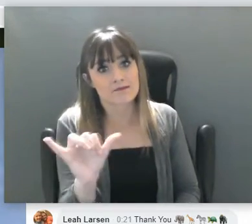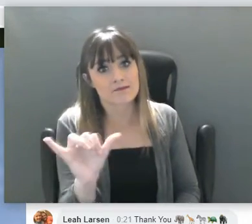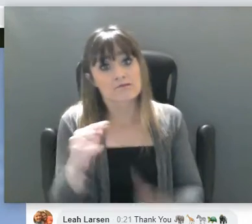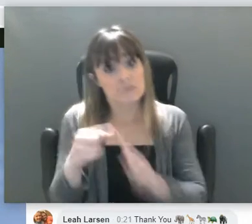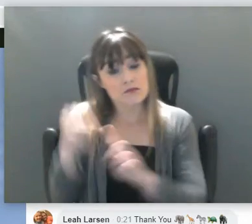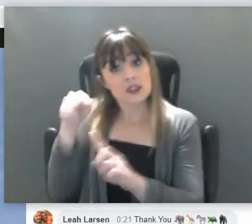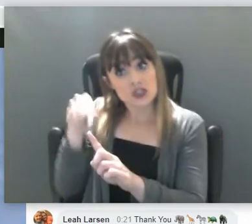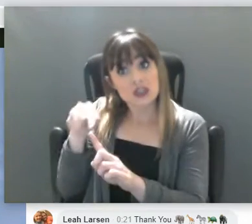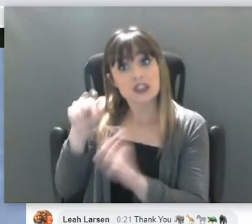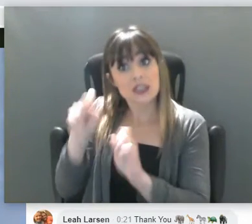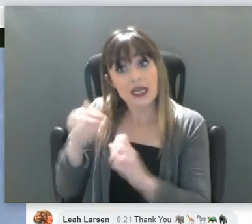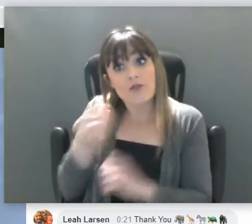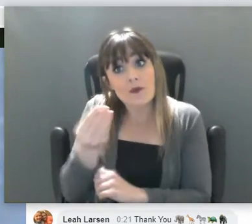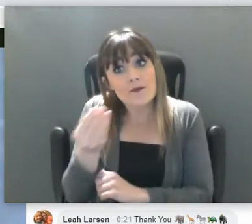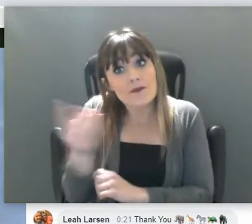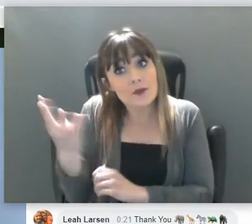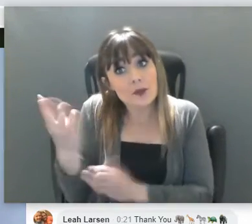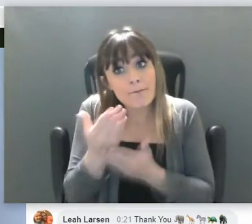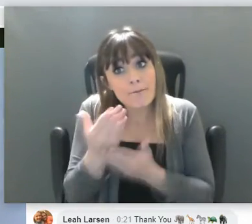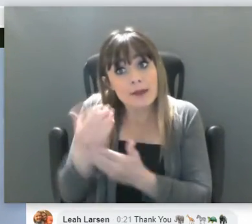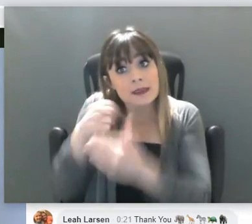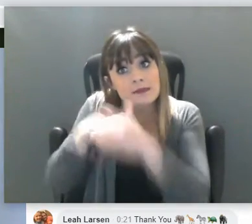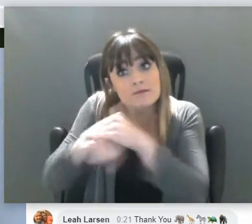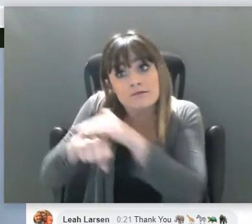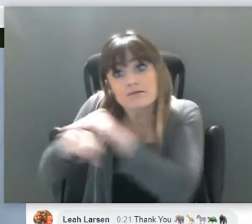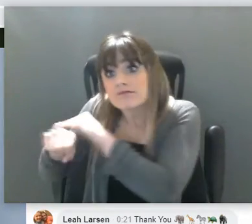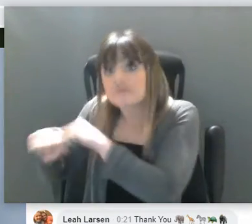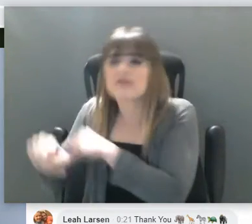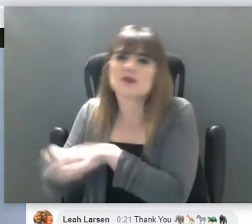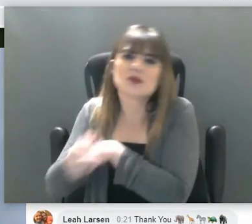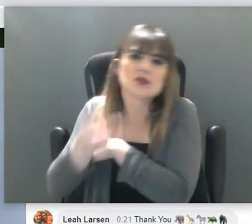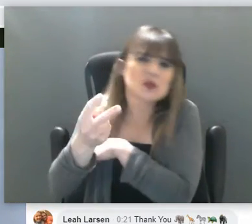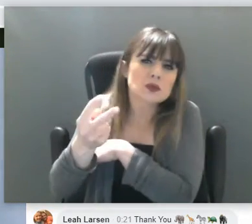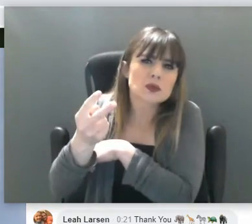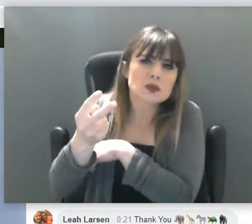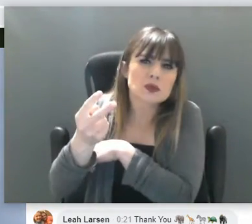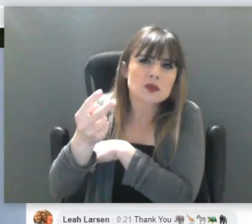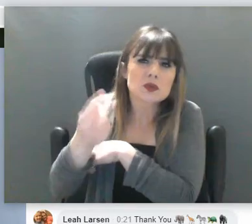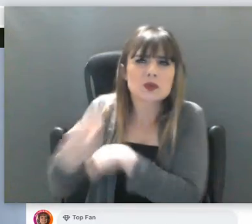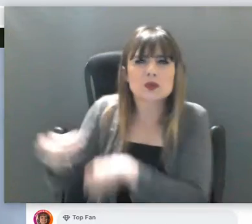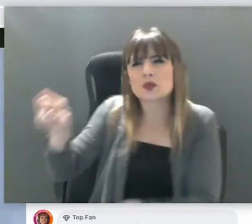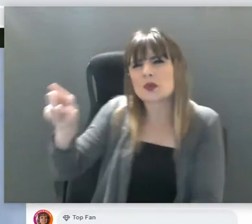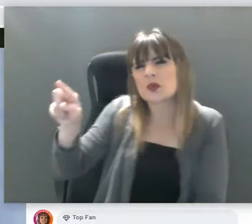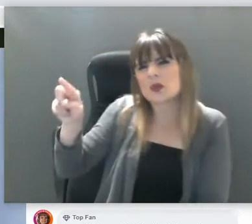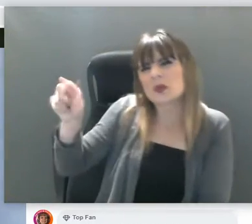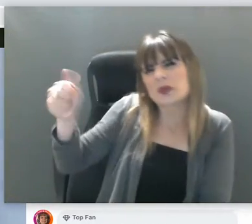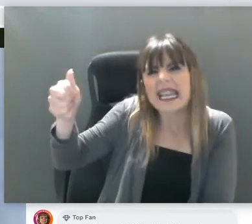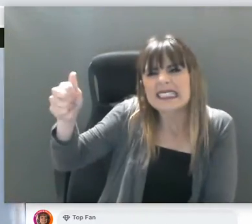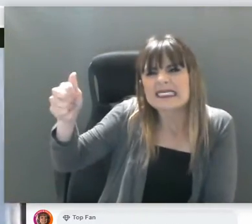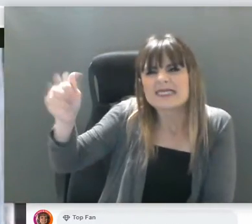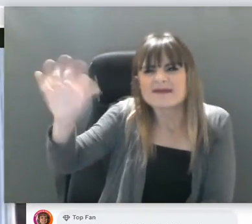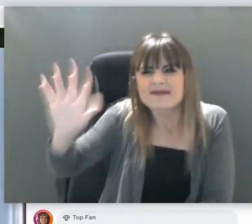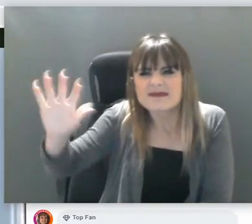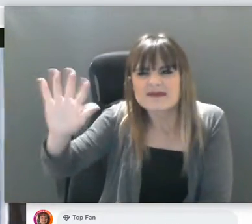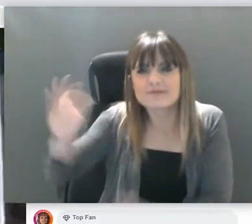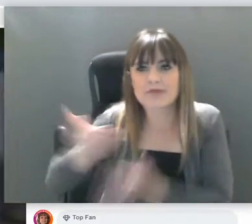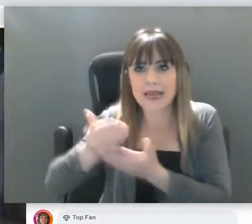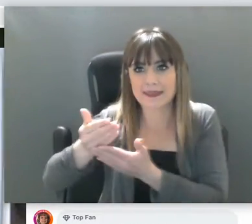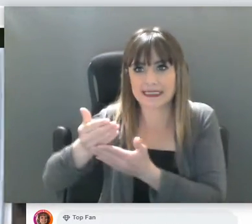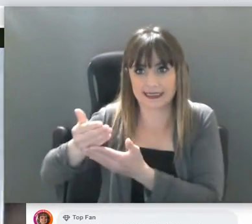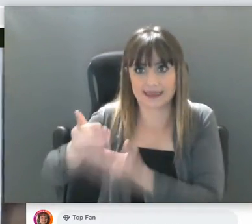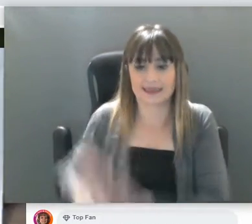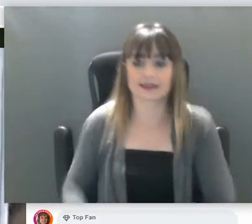here and there. They can have anywhere from 2 up to about 8 to 10 babies. How about that? Okay, yep.